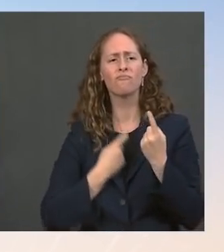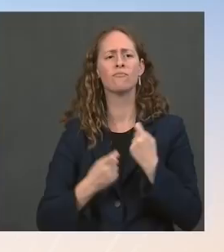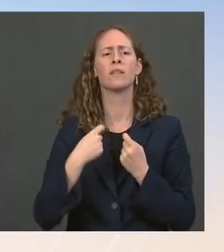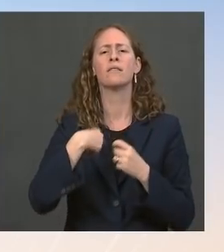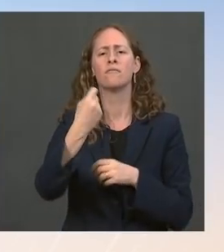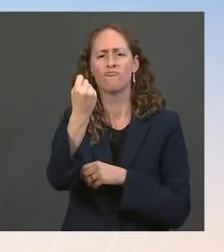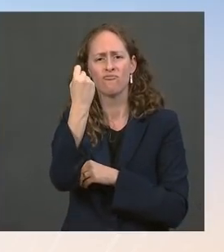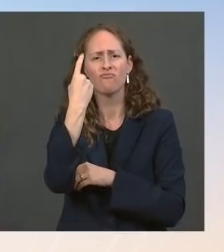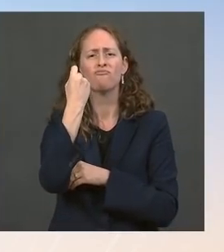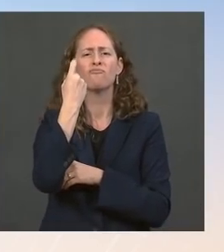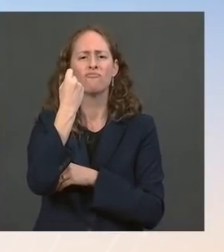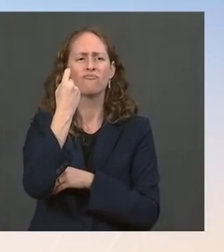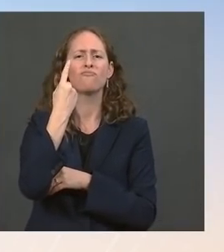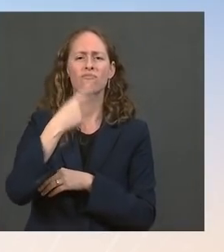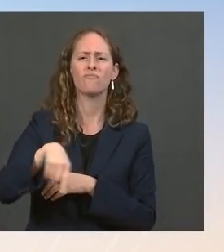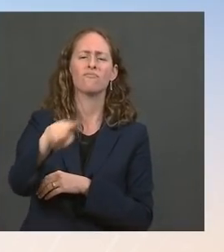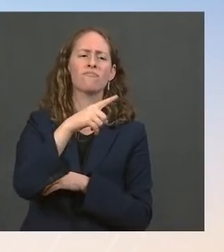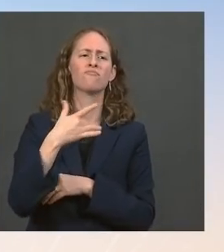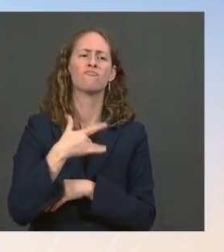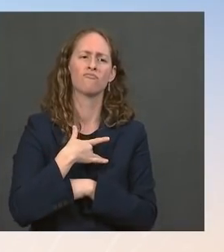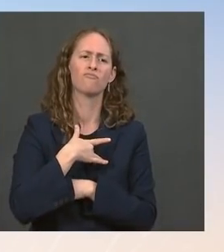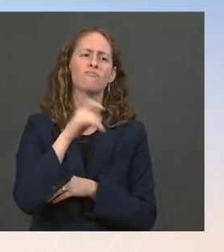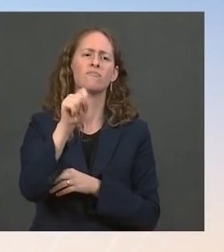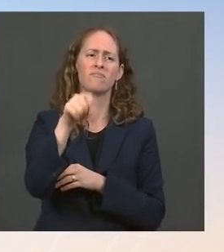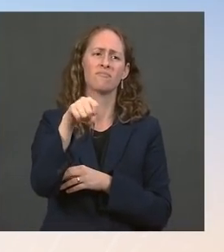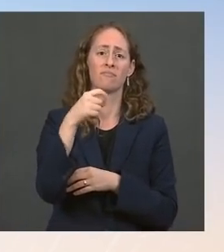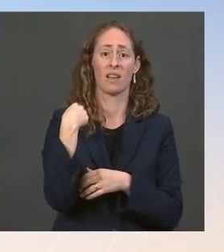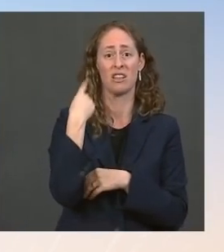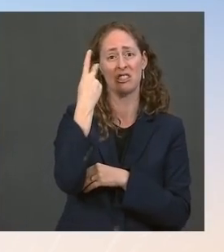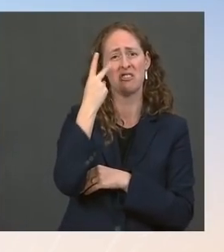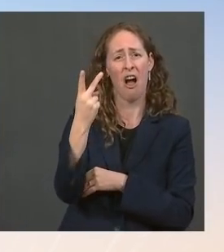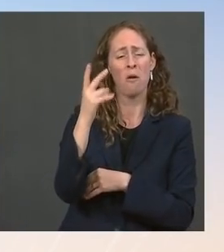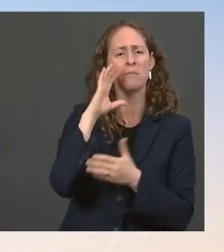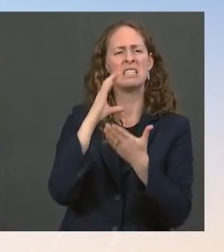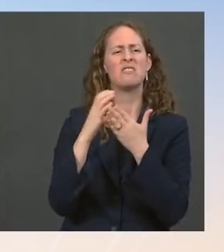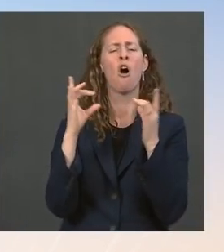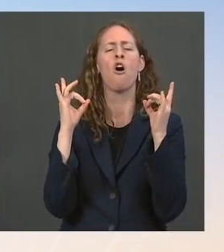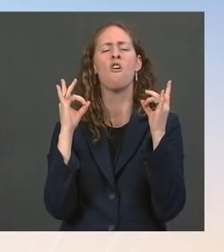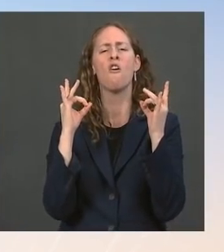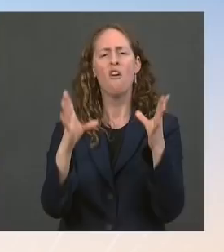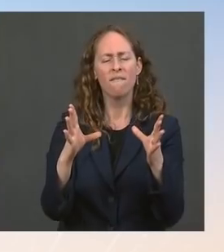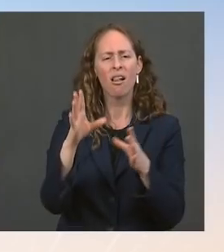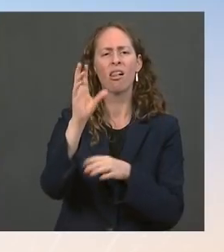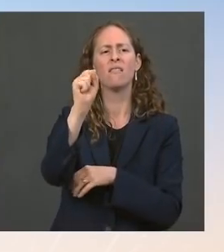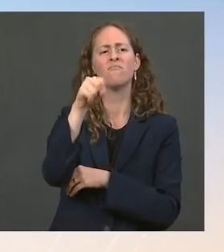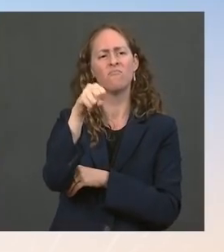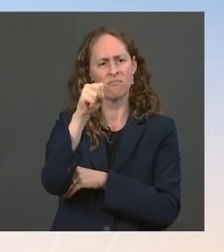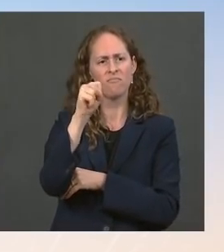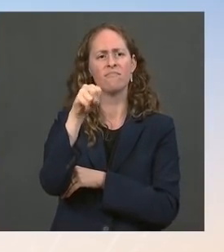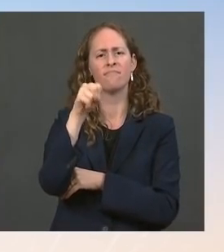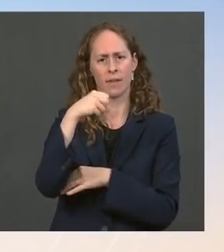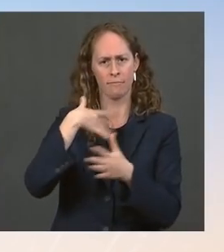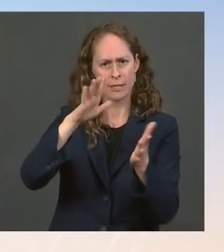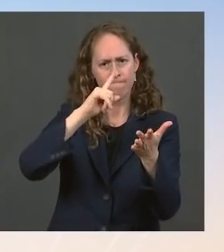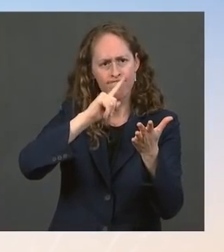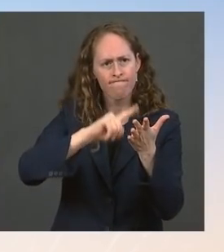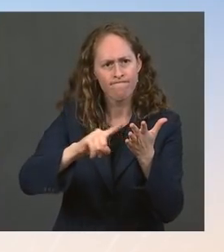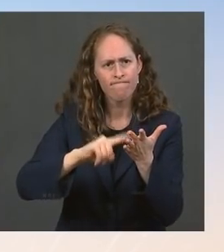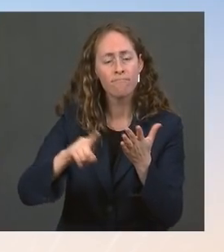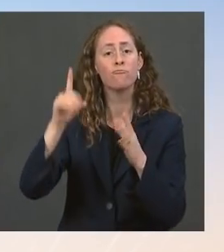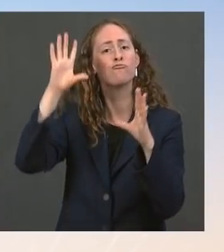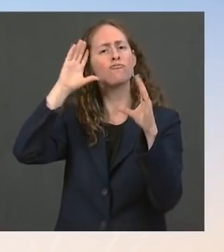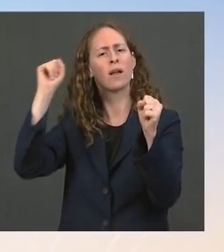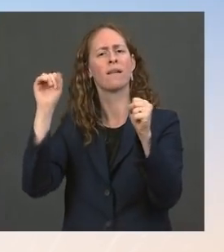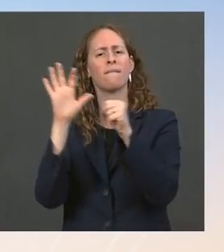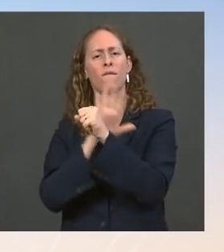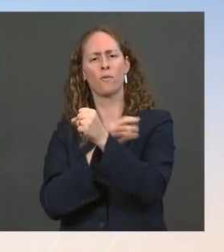we have seen, is one, we feel those images are horrible and horrific. There is an investigation the president certainly supports, overseen by the